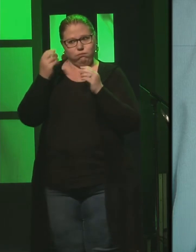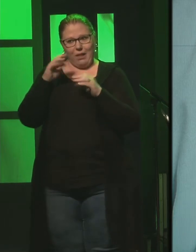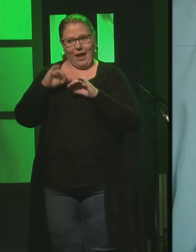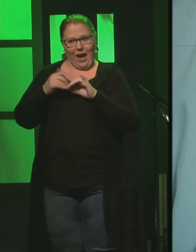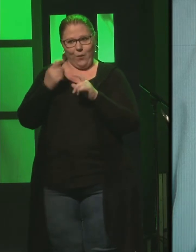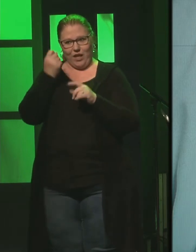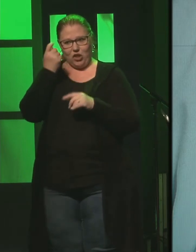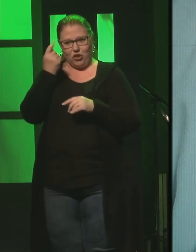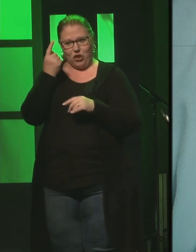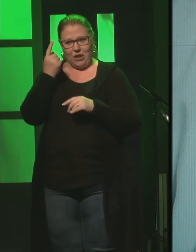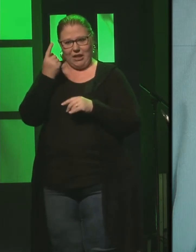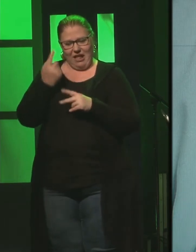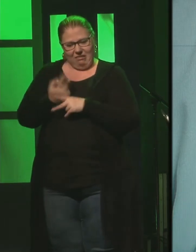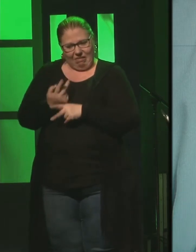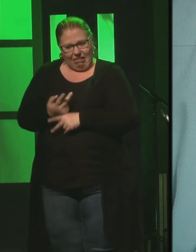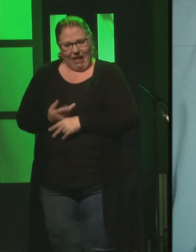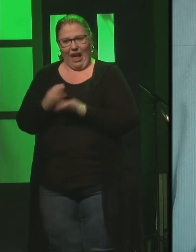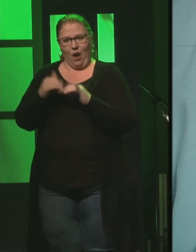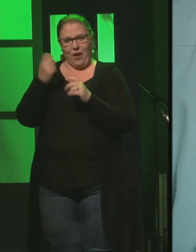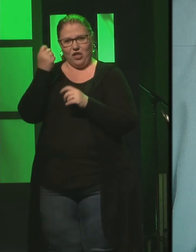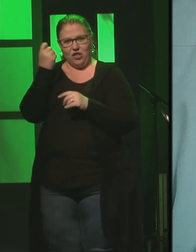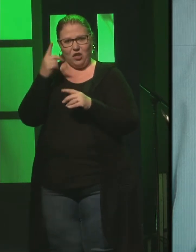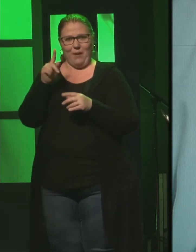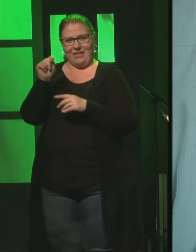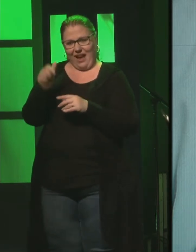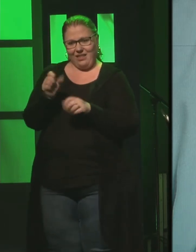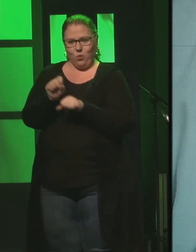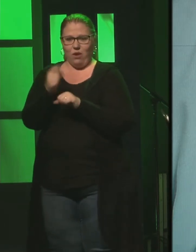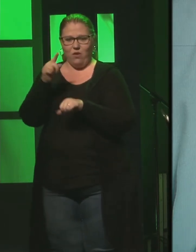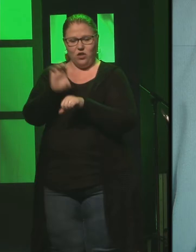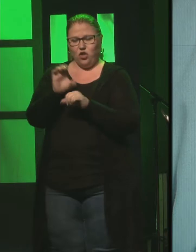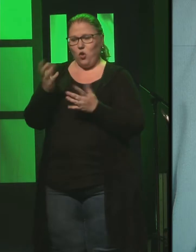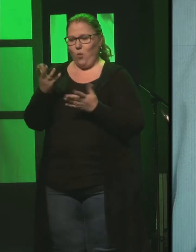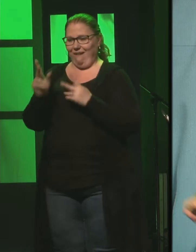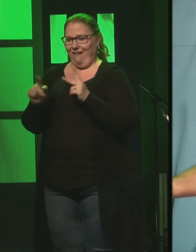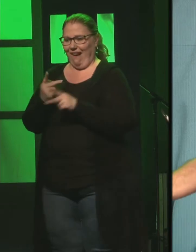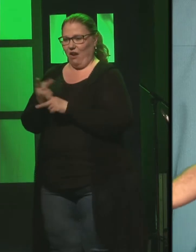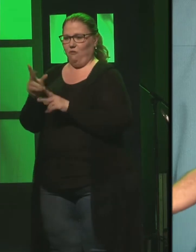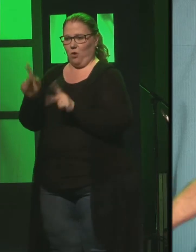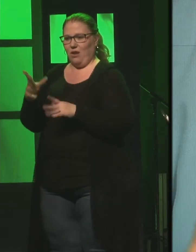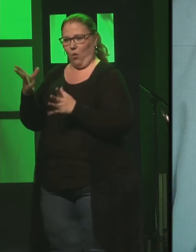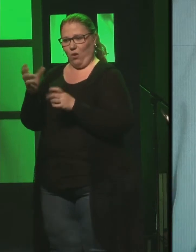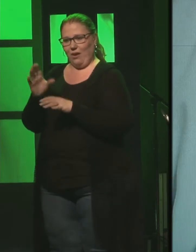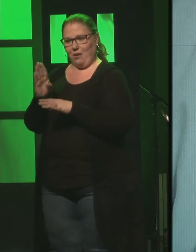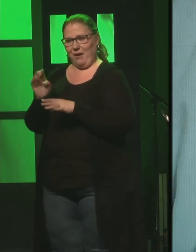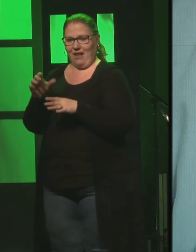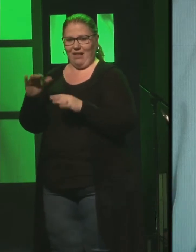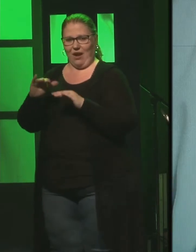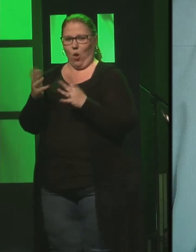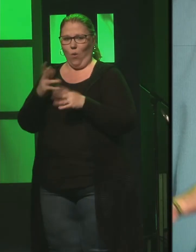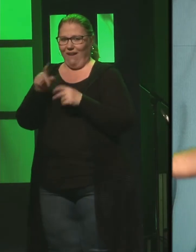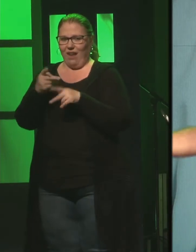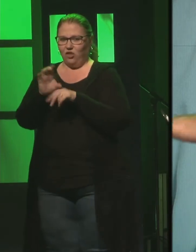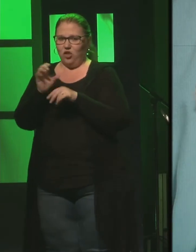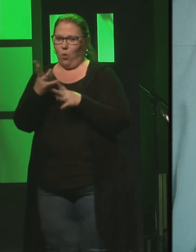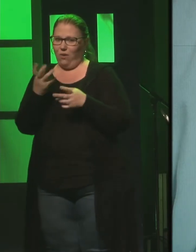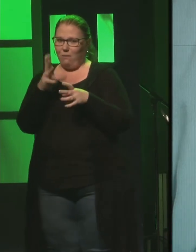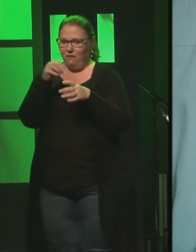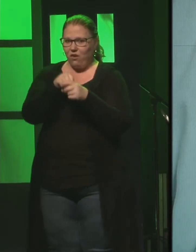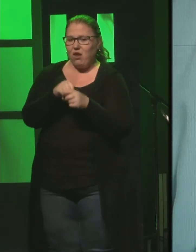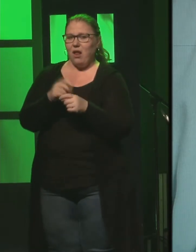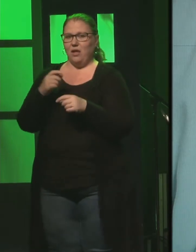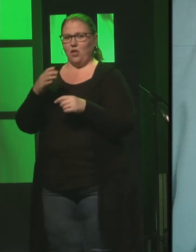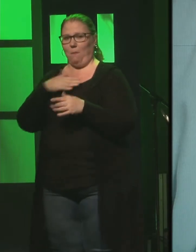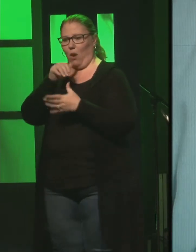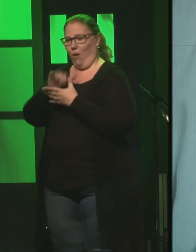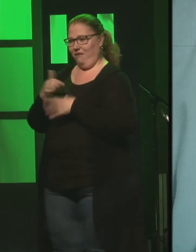understood this idea of tithing and working for the church and what kind of a person I wanted to be and what kind of a church I wanted to be a part of. And so Wendy and I we had a